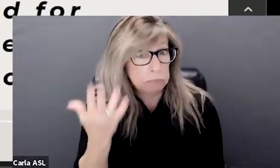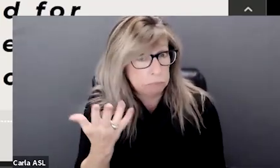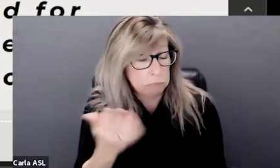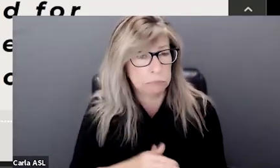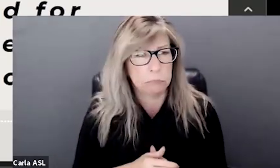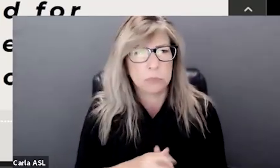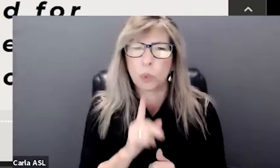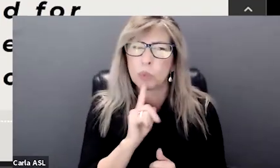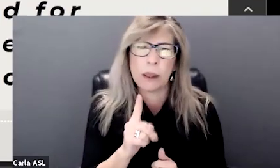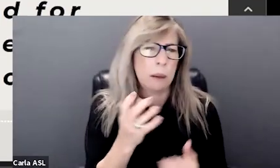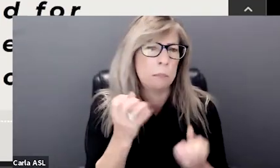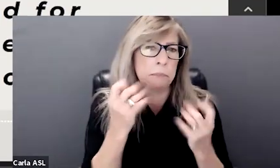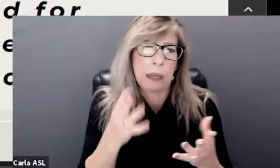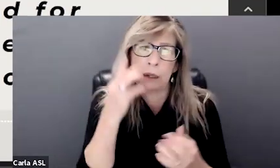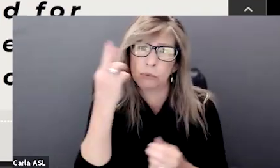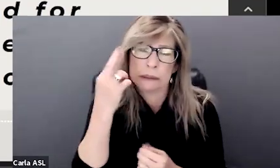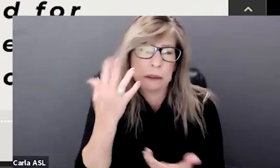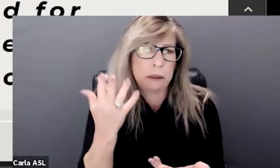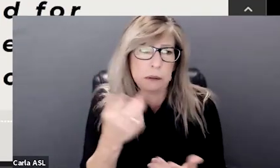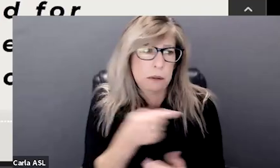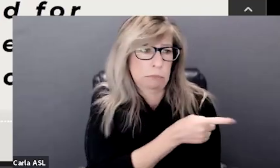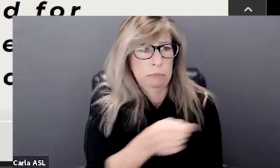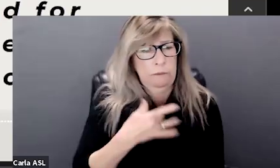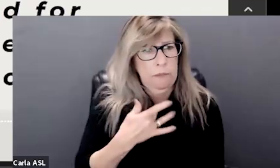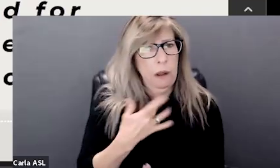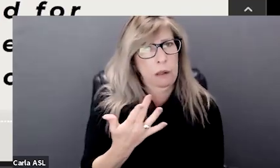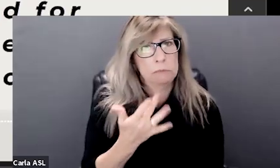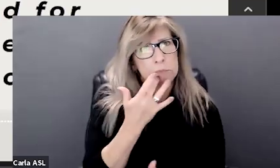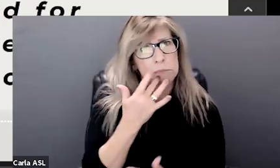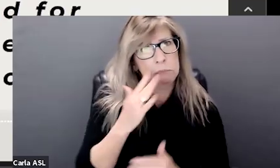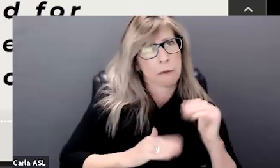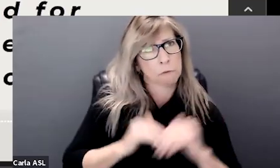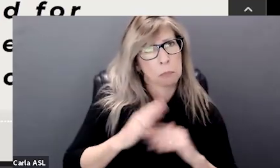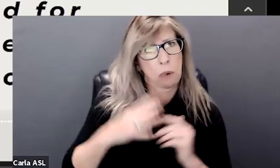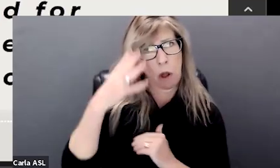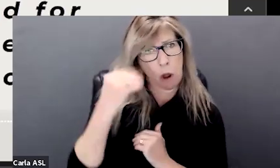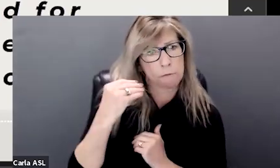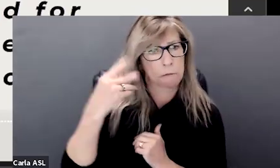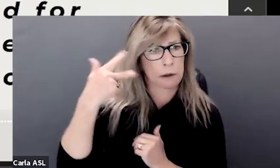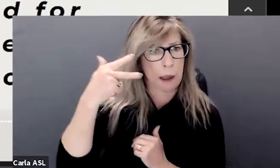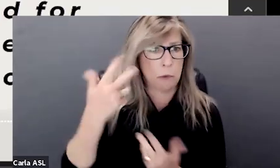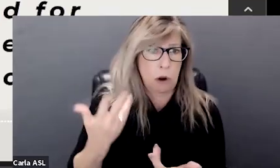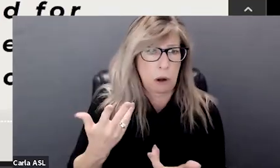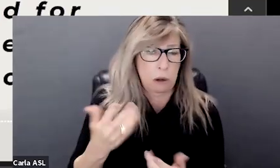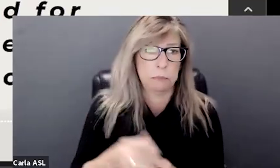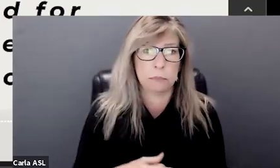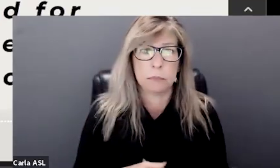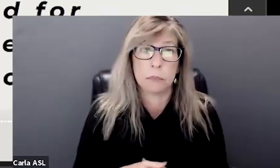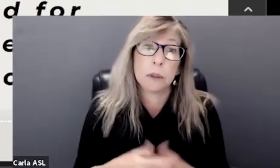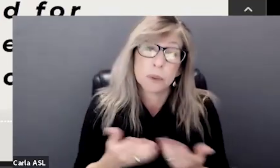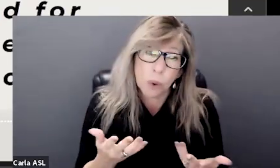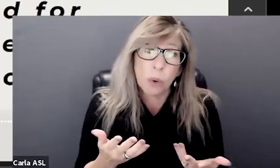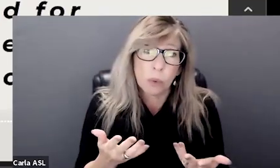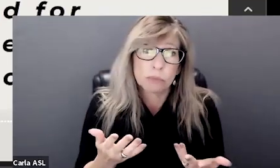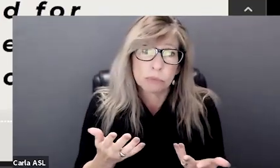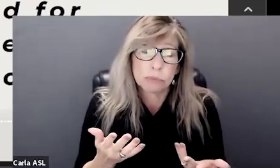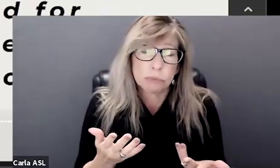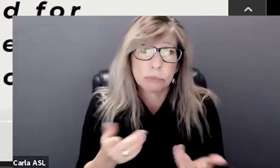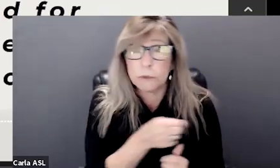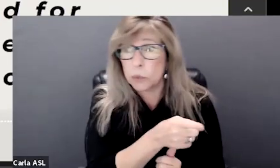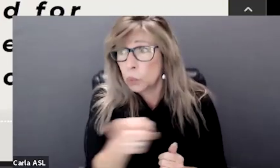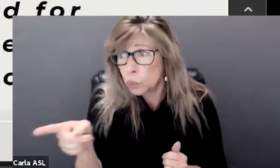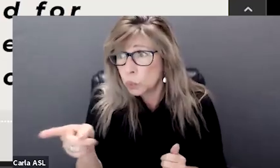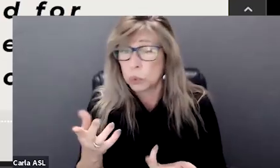somebody might have disability related, for which someone might want to have their camera off. And really, you know, if we